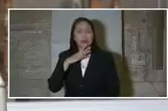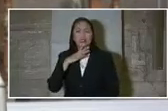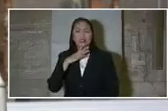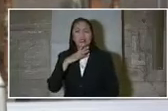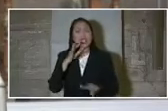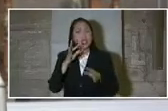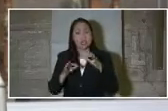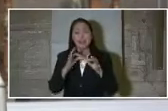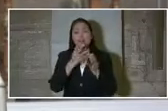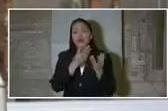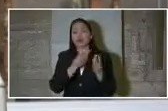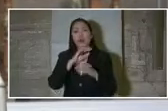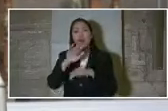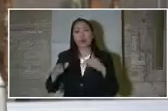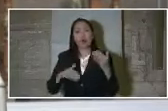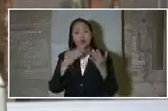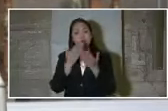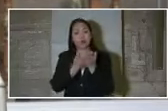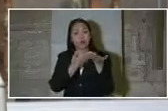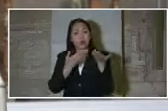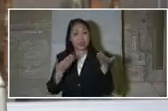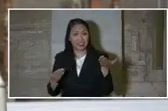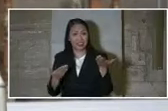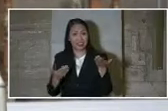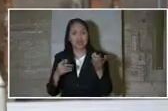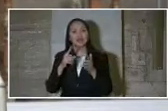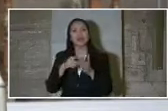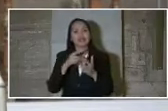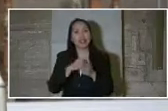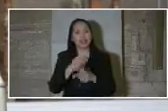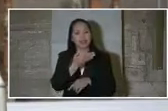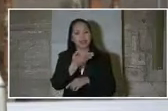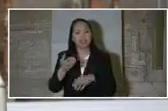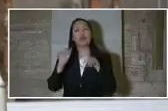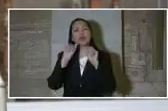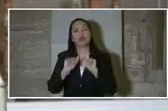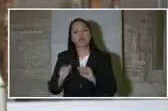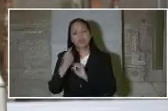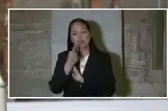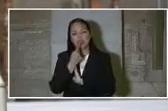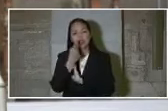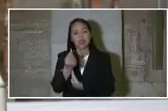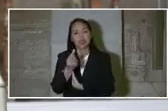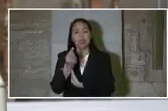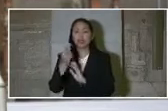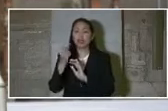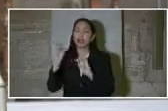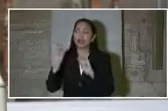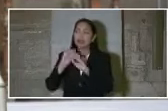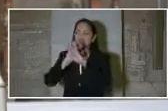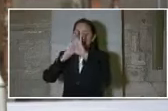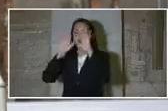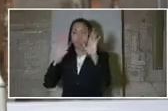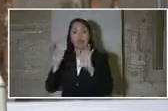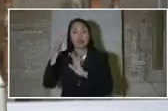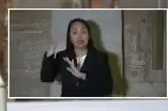all of these things, then you can say that the light of God in